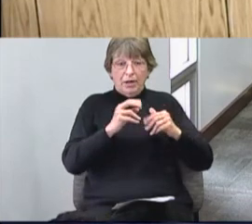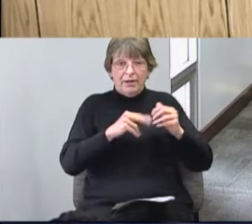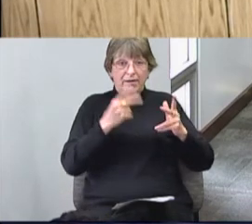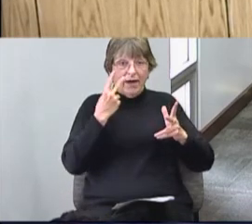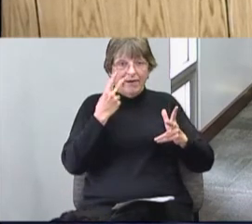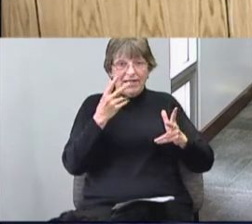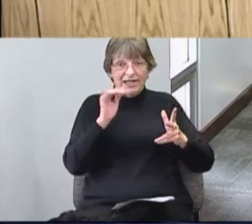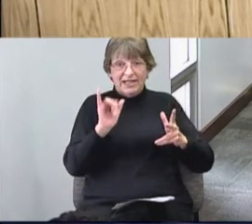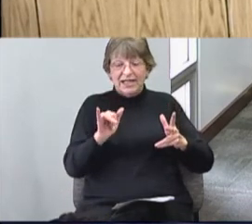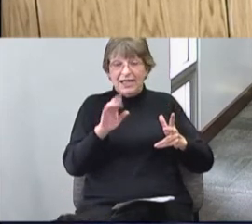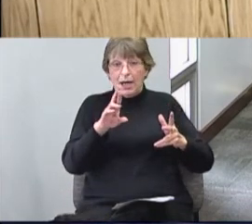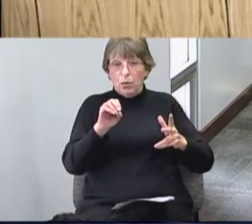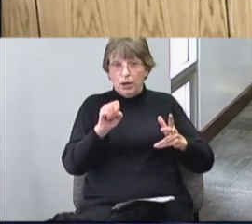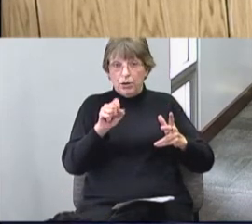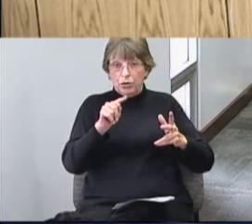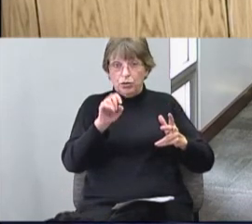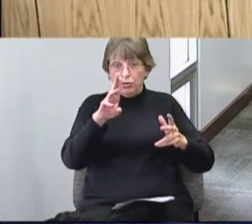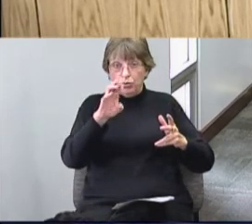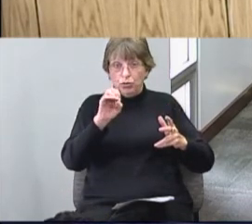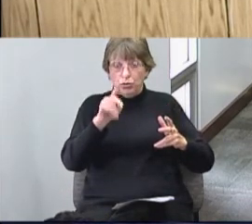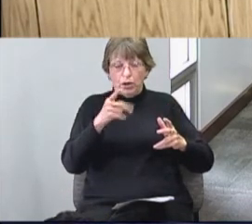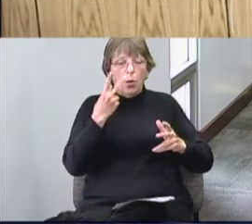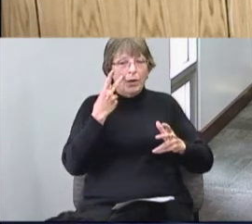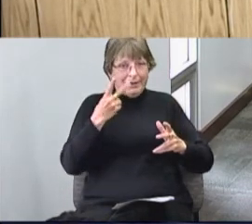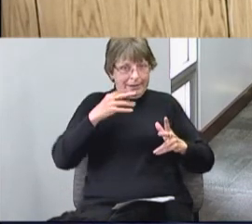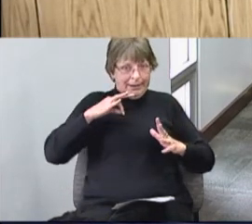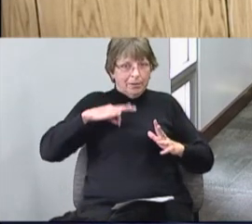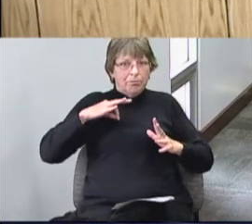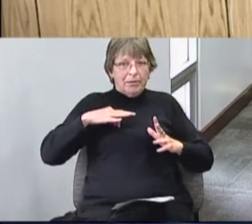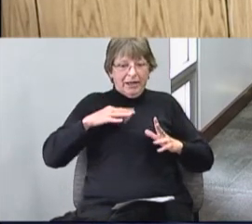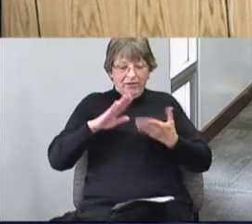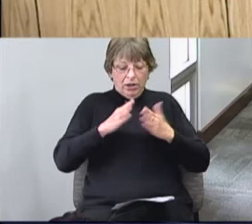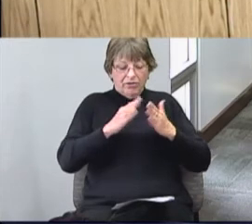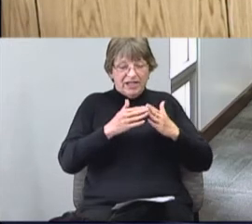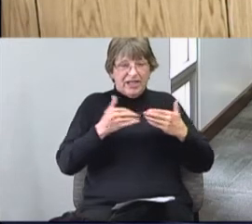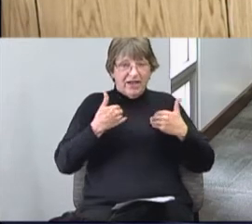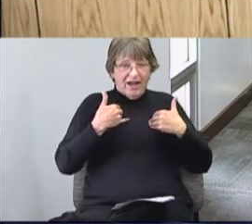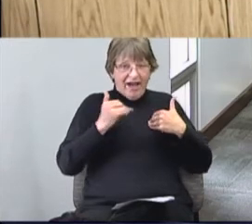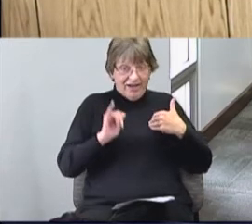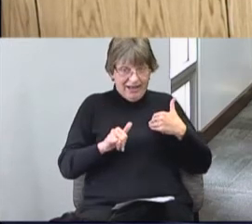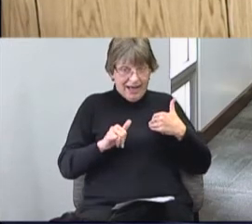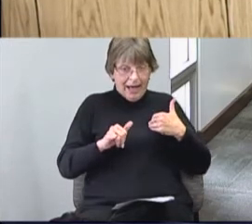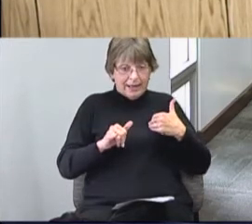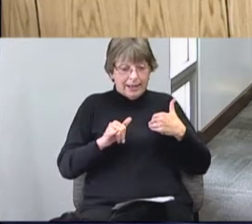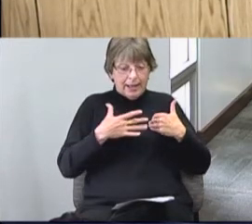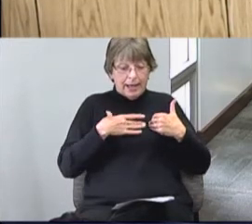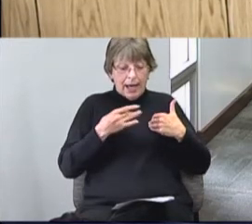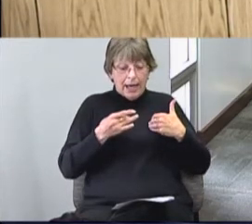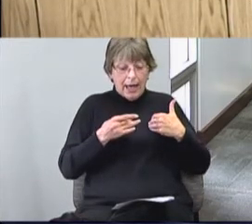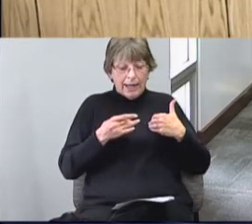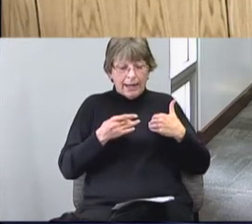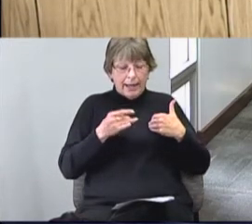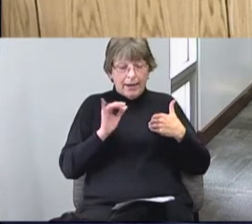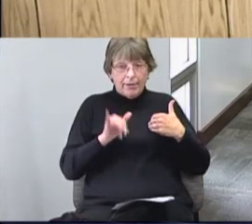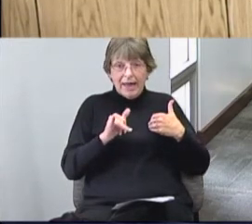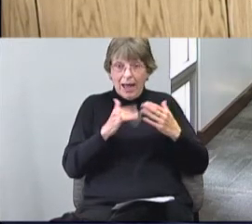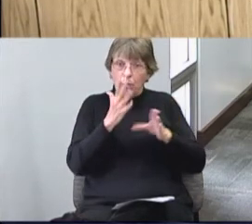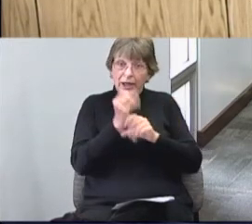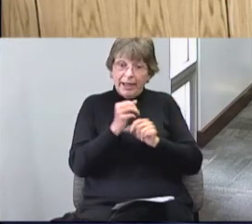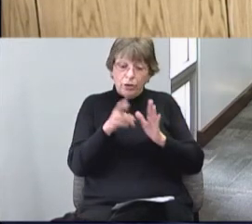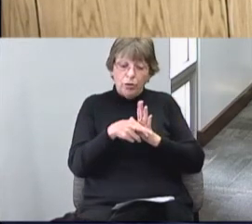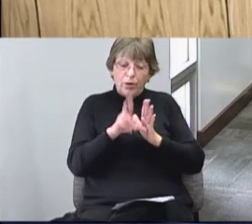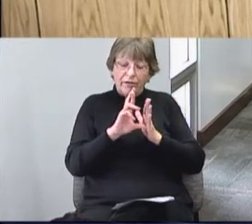restored, we do see the benefit to the city of having that. I do like that we get to review each